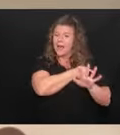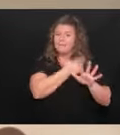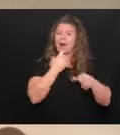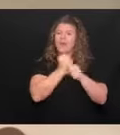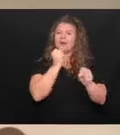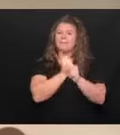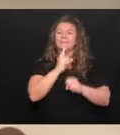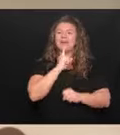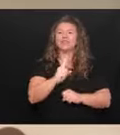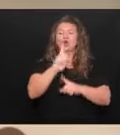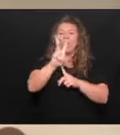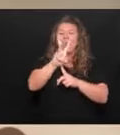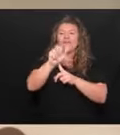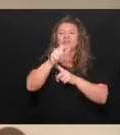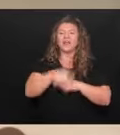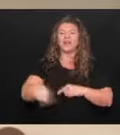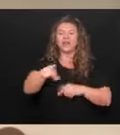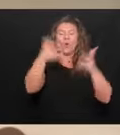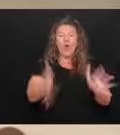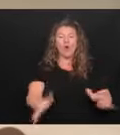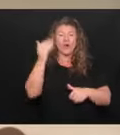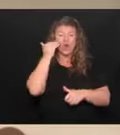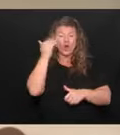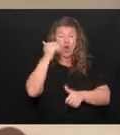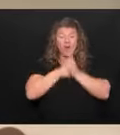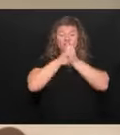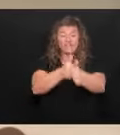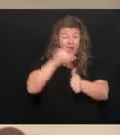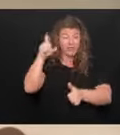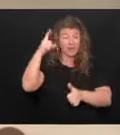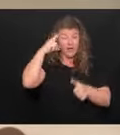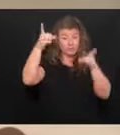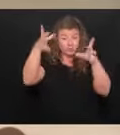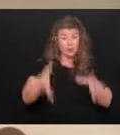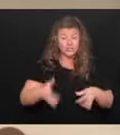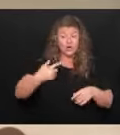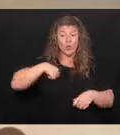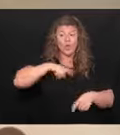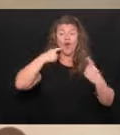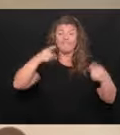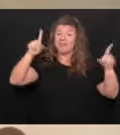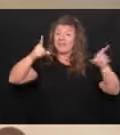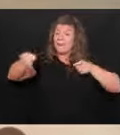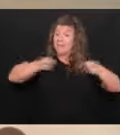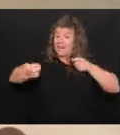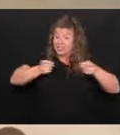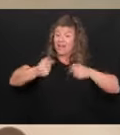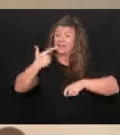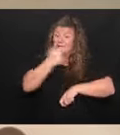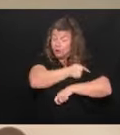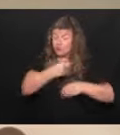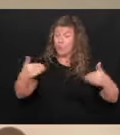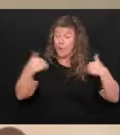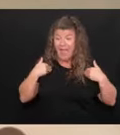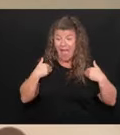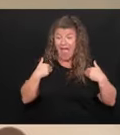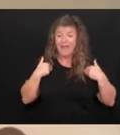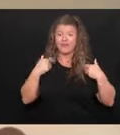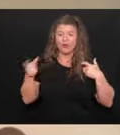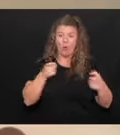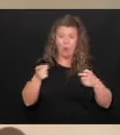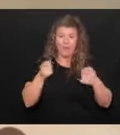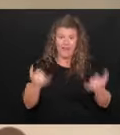sure that West Virginians know, under the governor's direction, we are effectively managing the doses that we have direct control